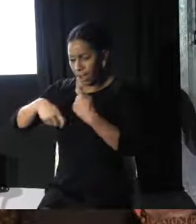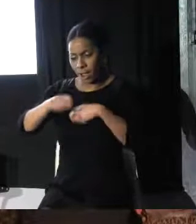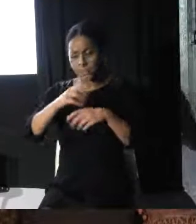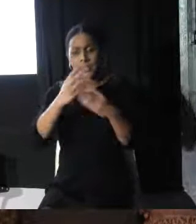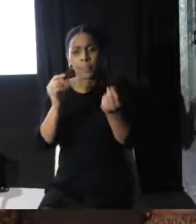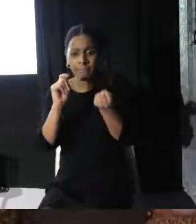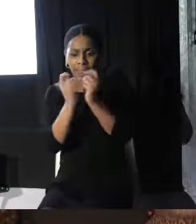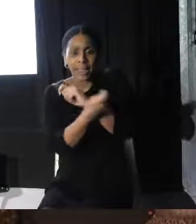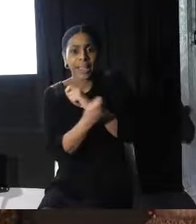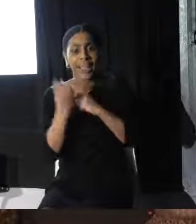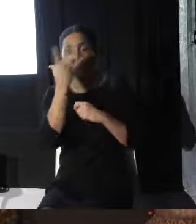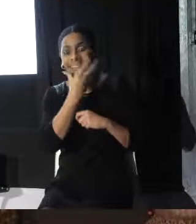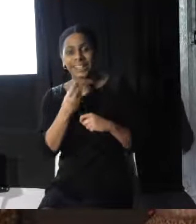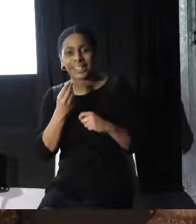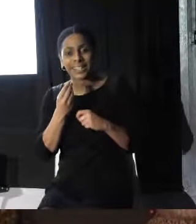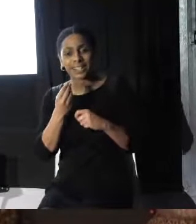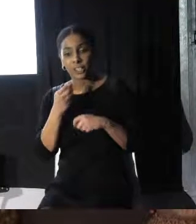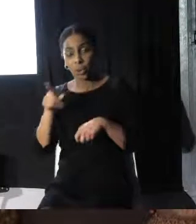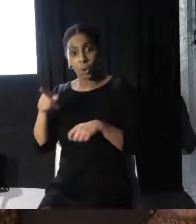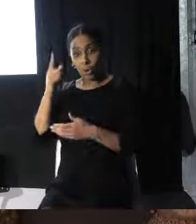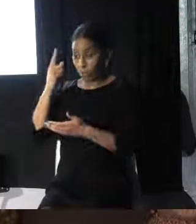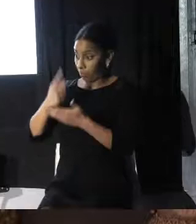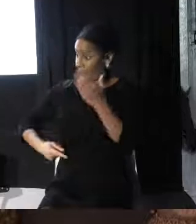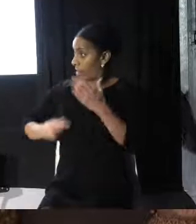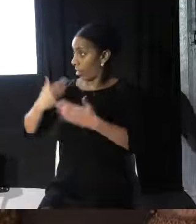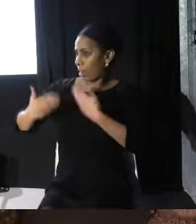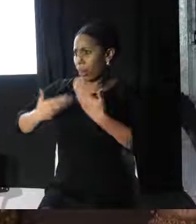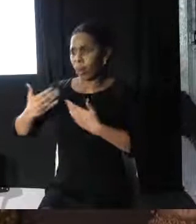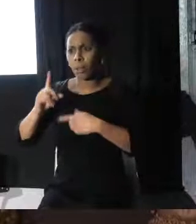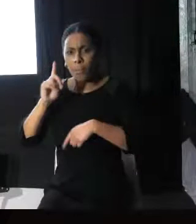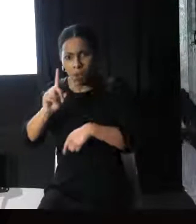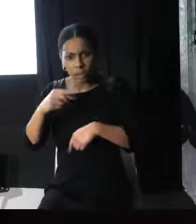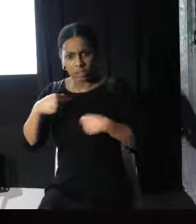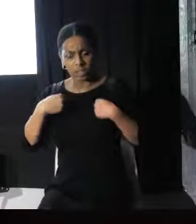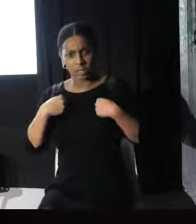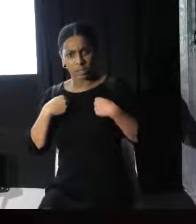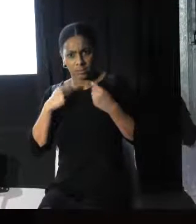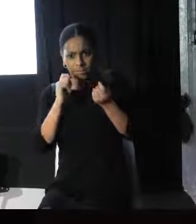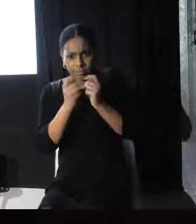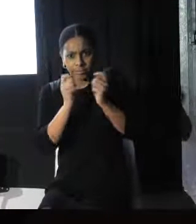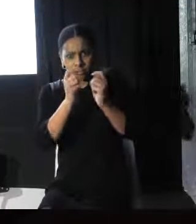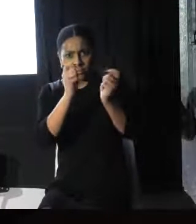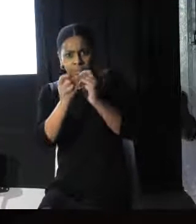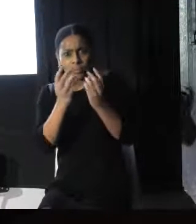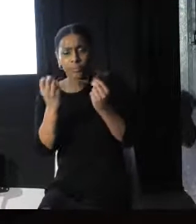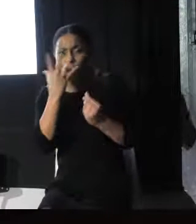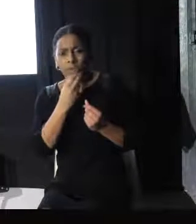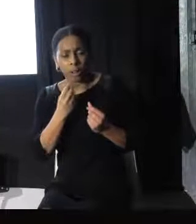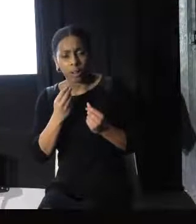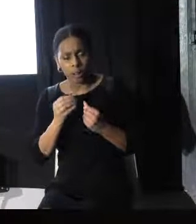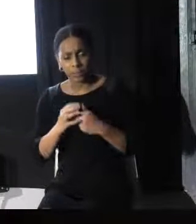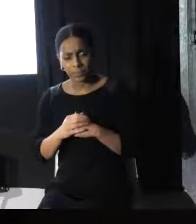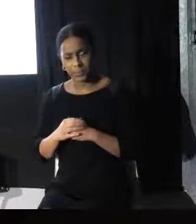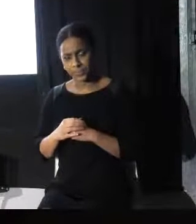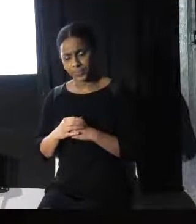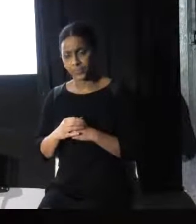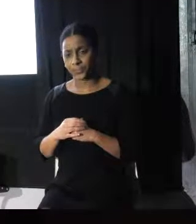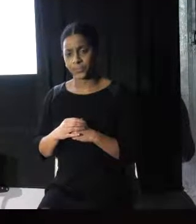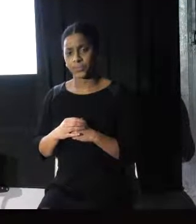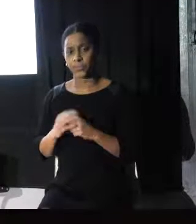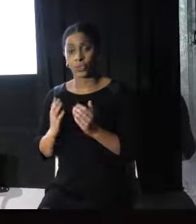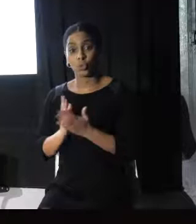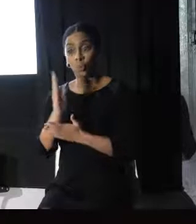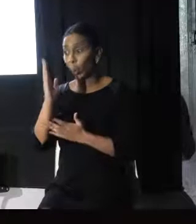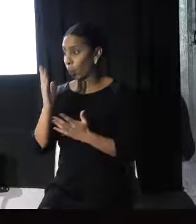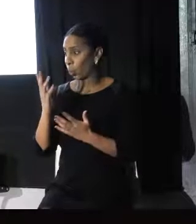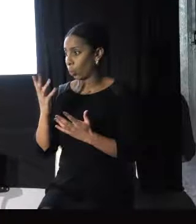penal time exists within centuries-long practices of dispossession and of